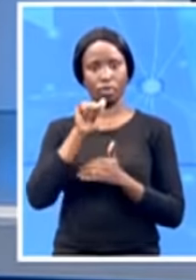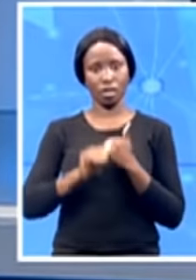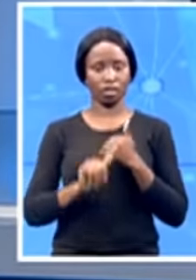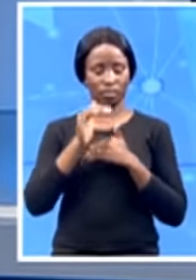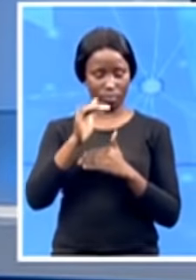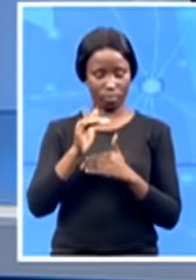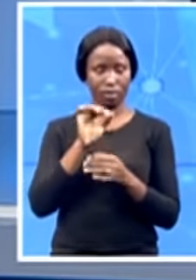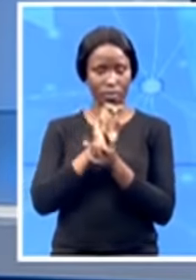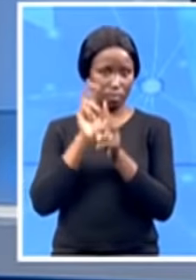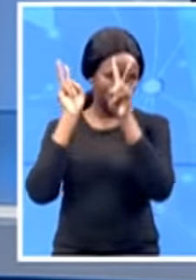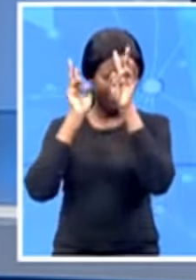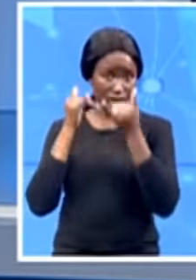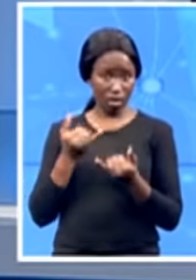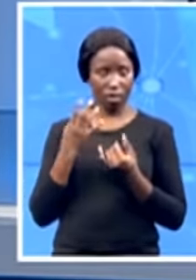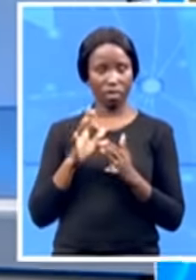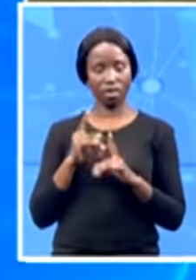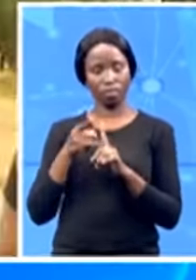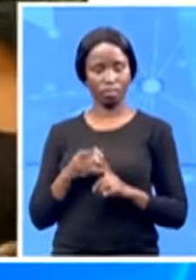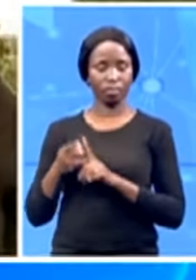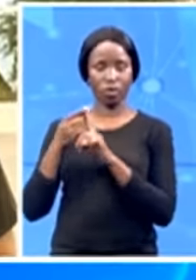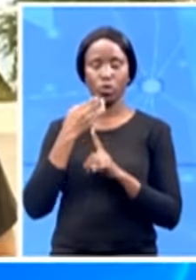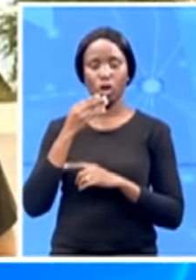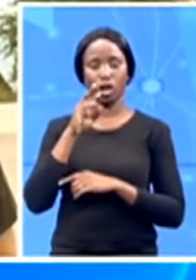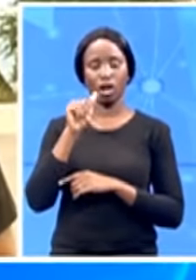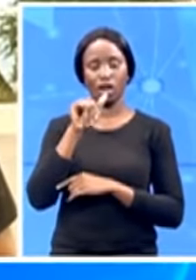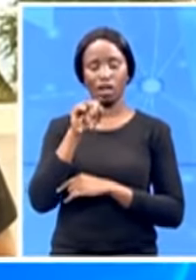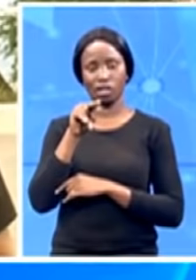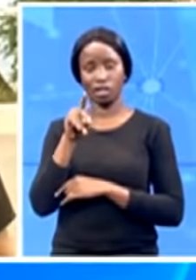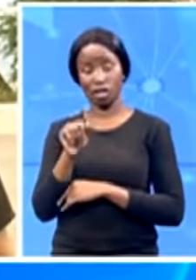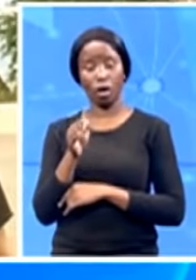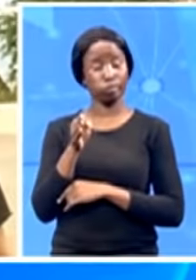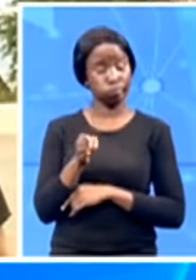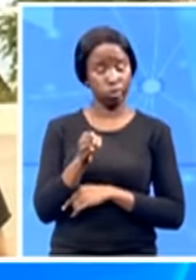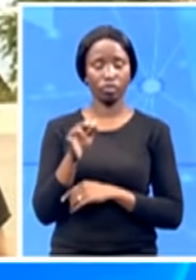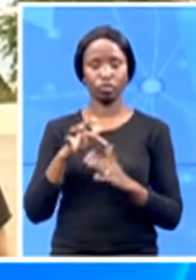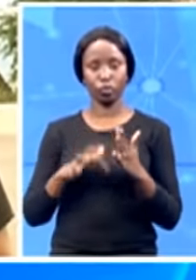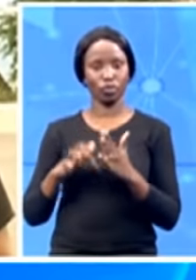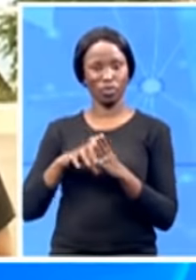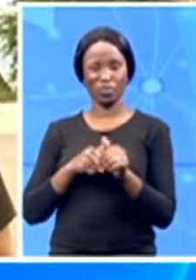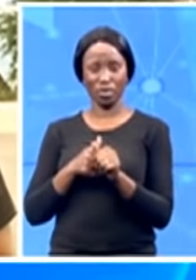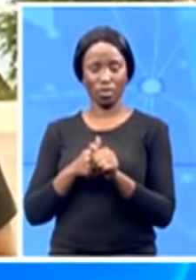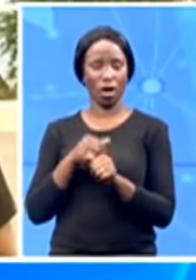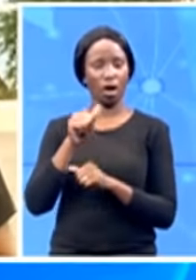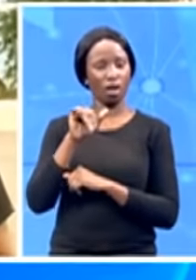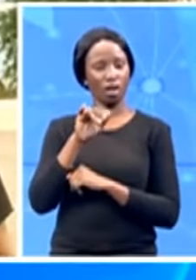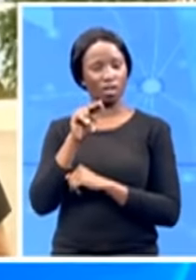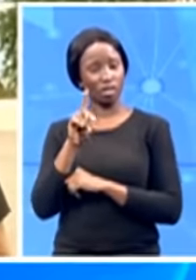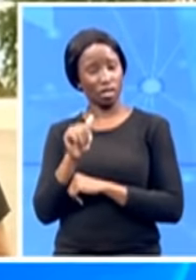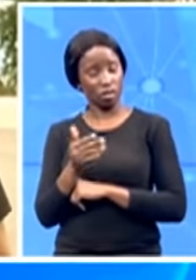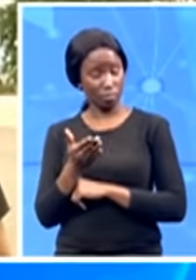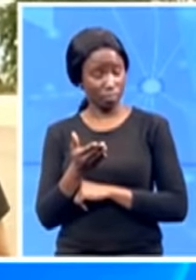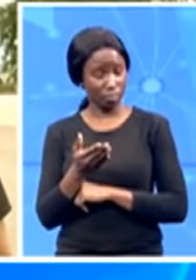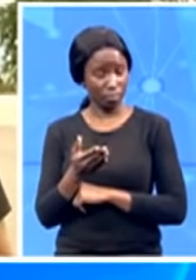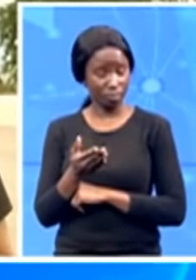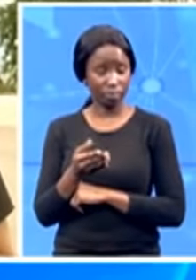colleague Ayanda Mhlongo, who's been on the story. Ayanda, the MKMVA